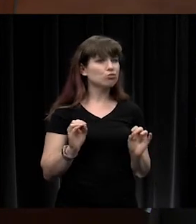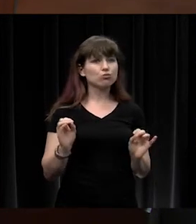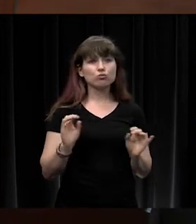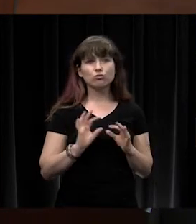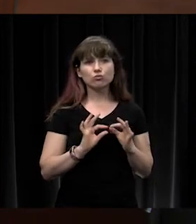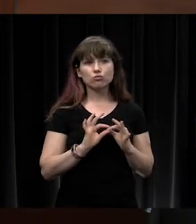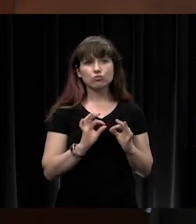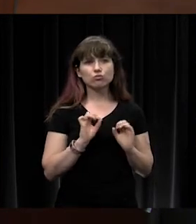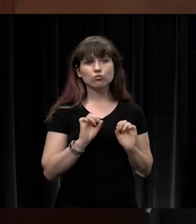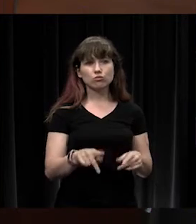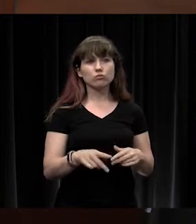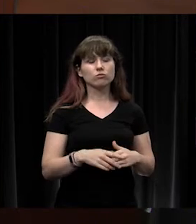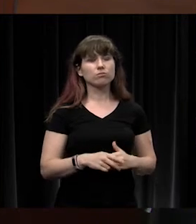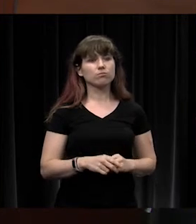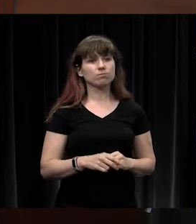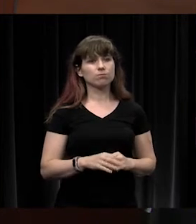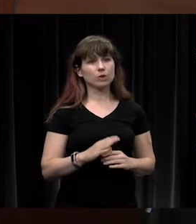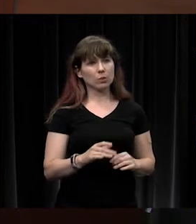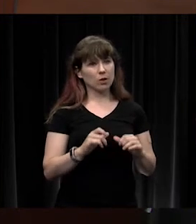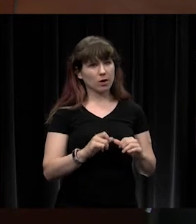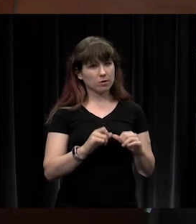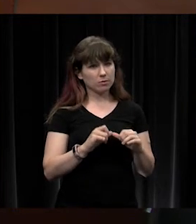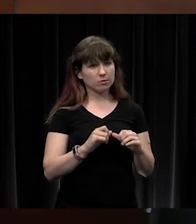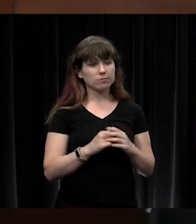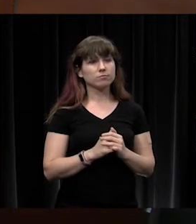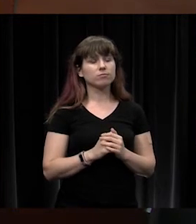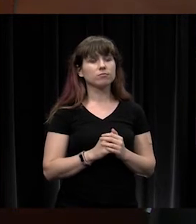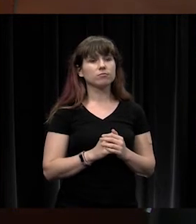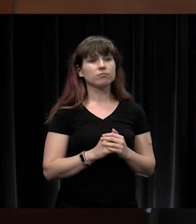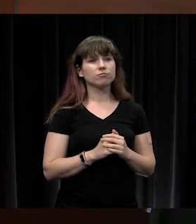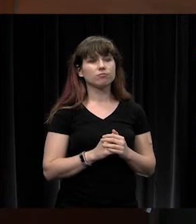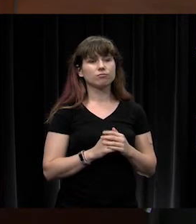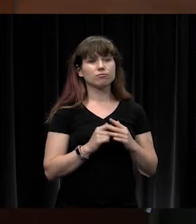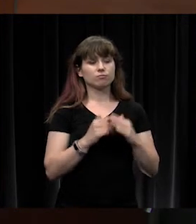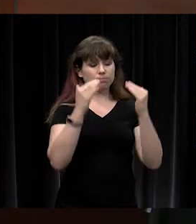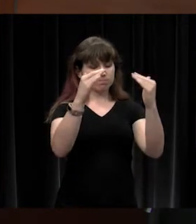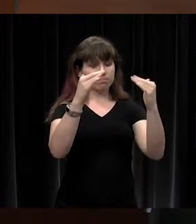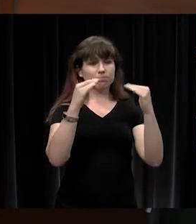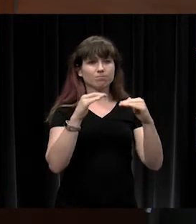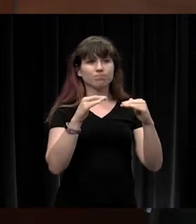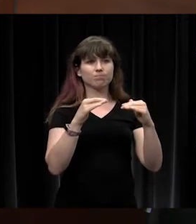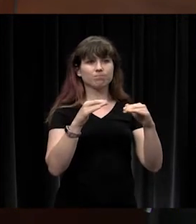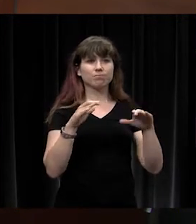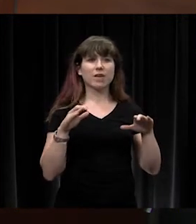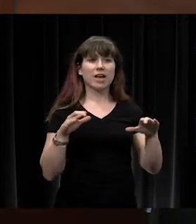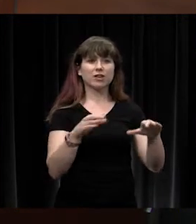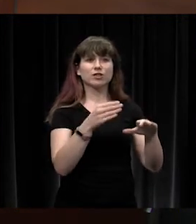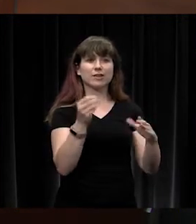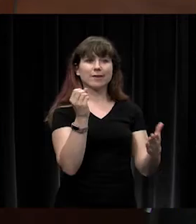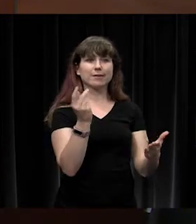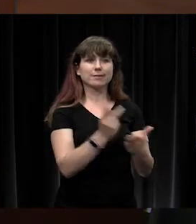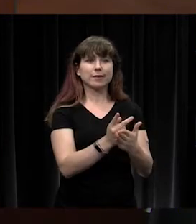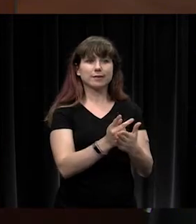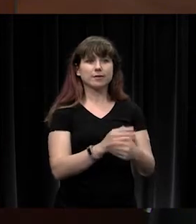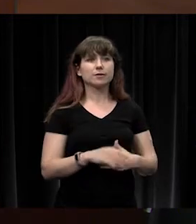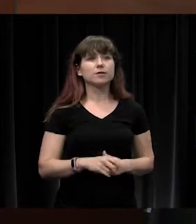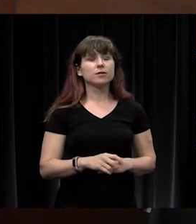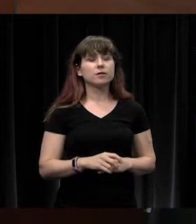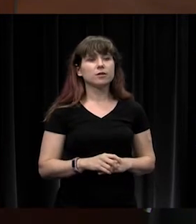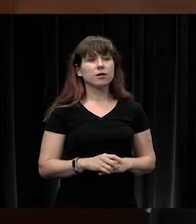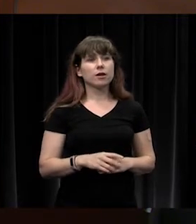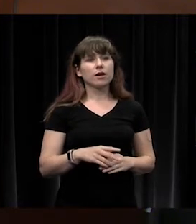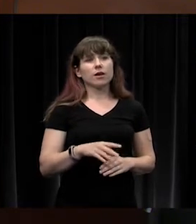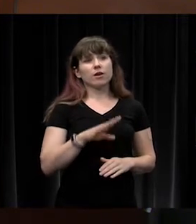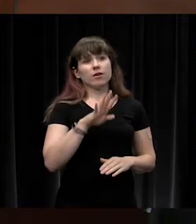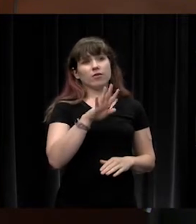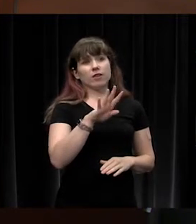Seeing no comments, we'll continue on and we'll jump right into the action and consent items. We've got 5.01